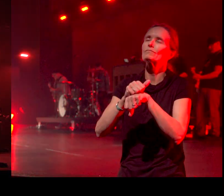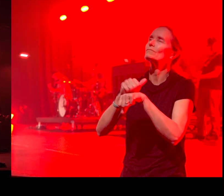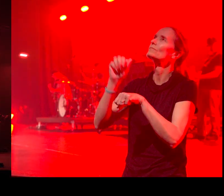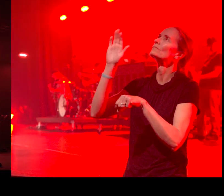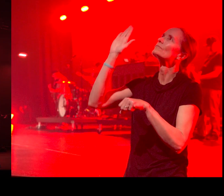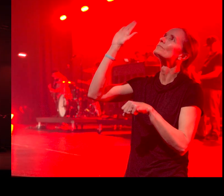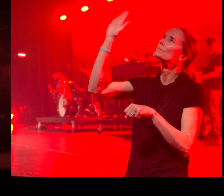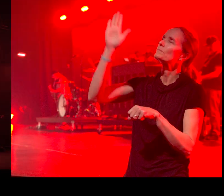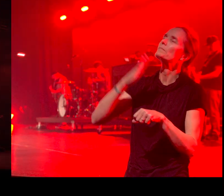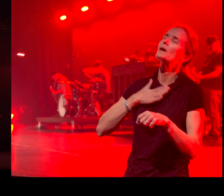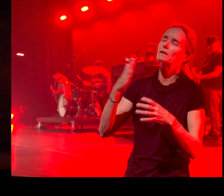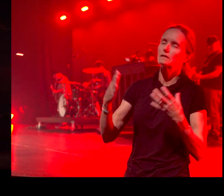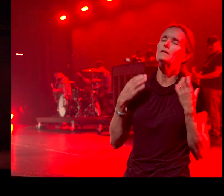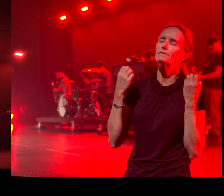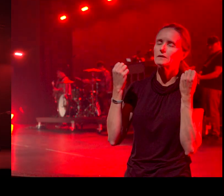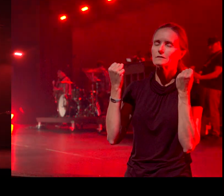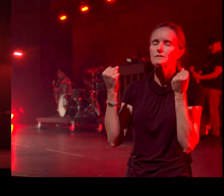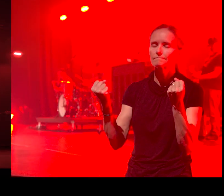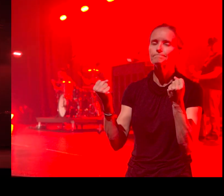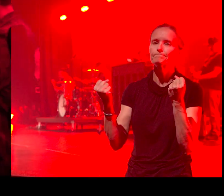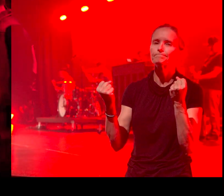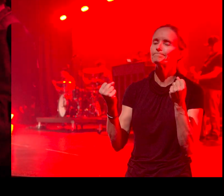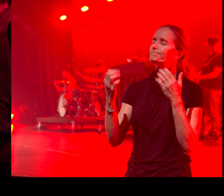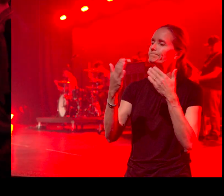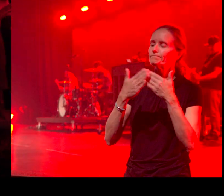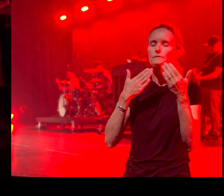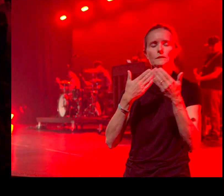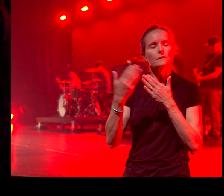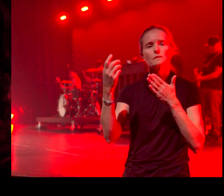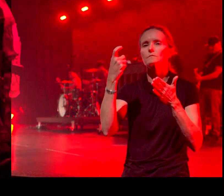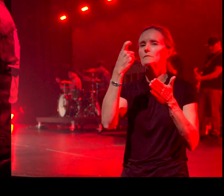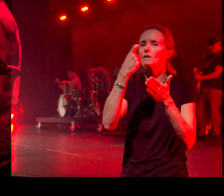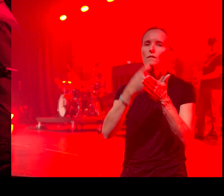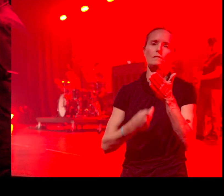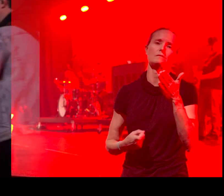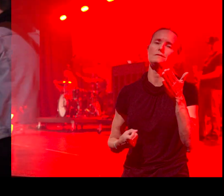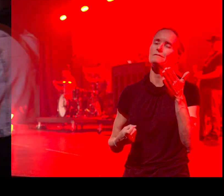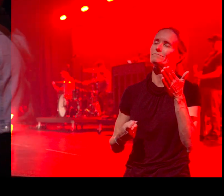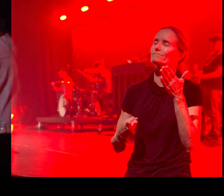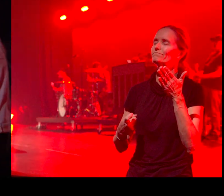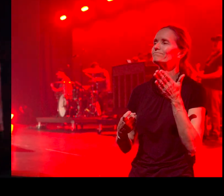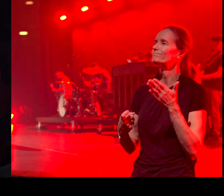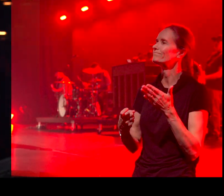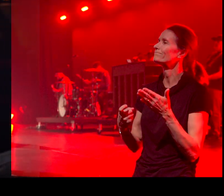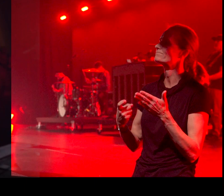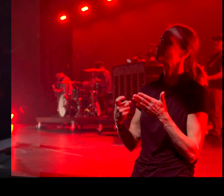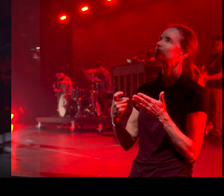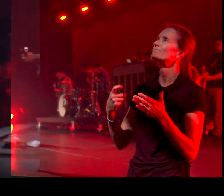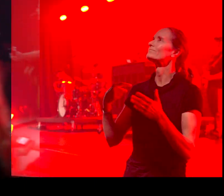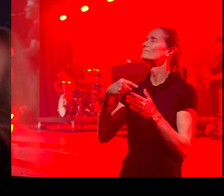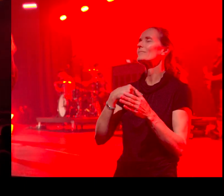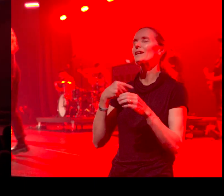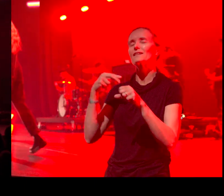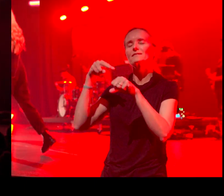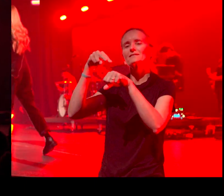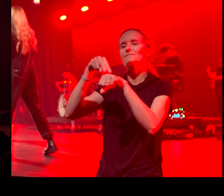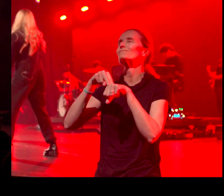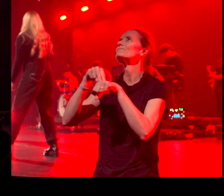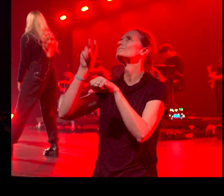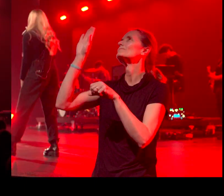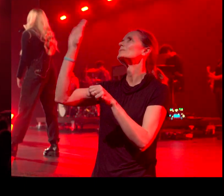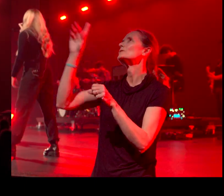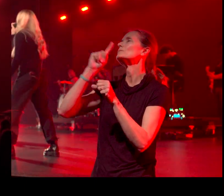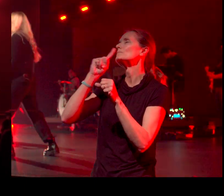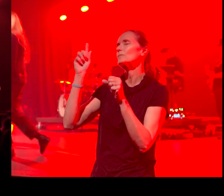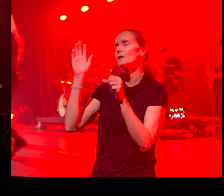rock, you're my confidence. Whatever may come, whatever the cost, I'm